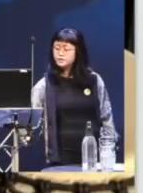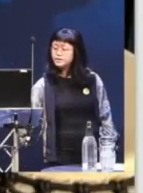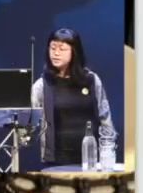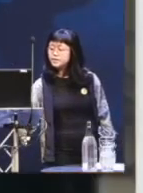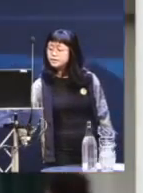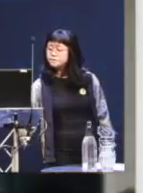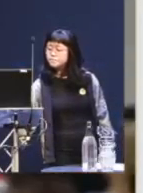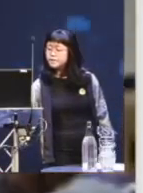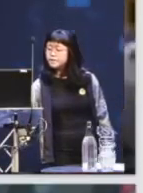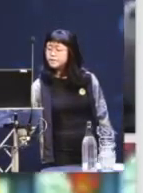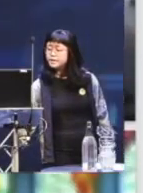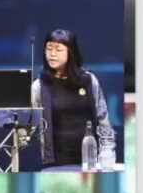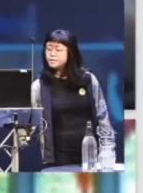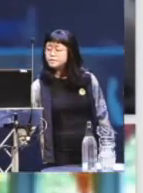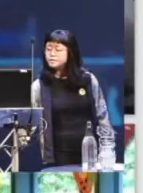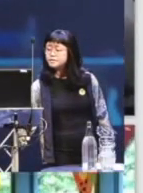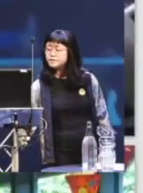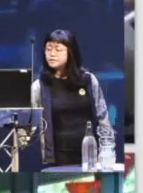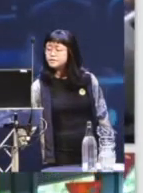well.